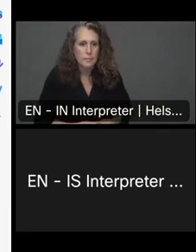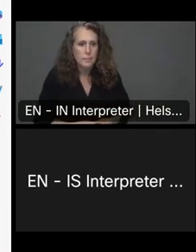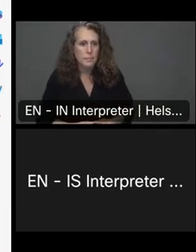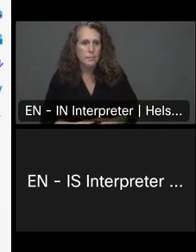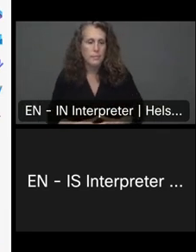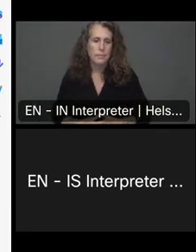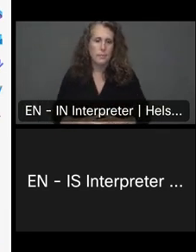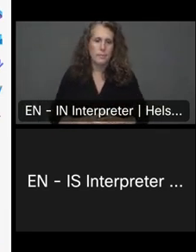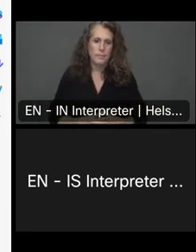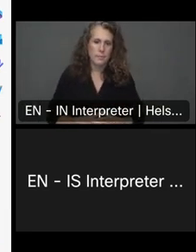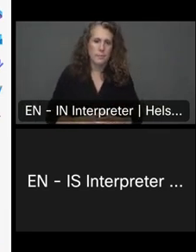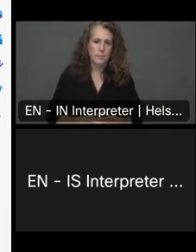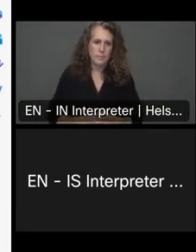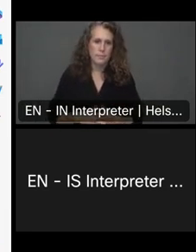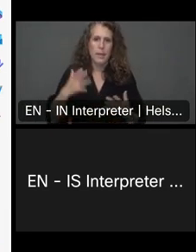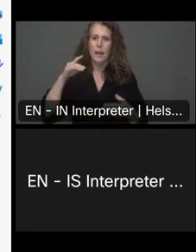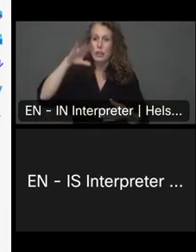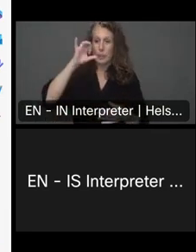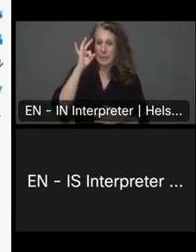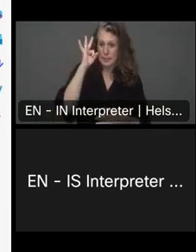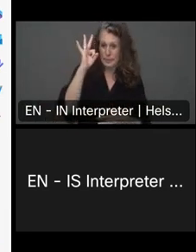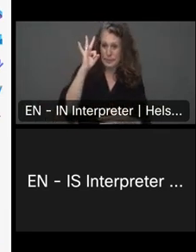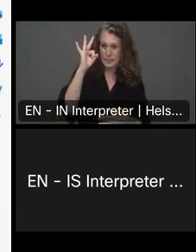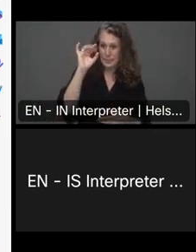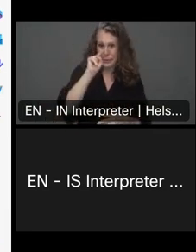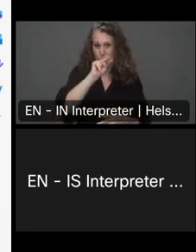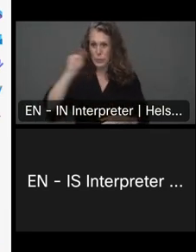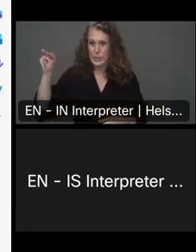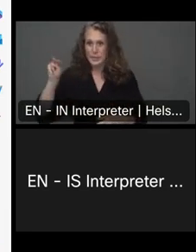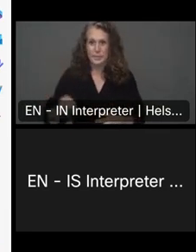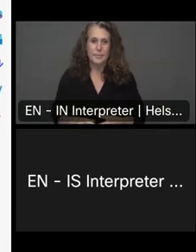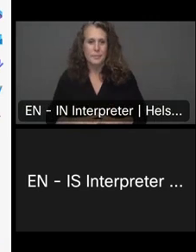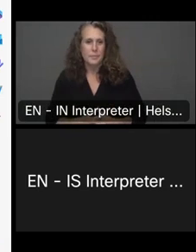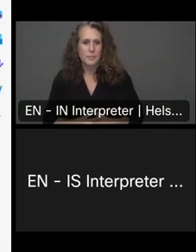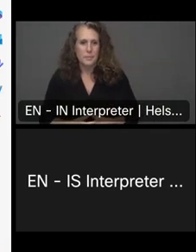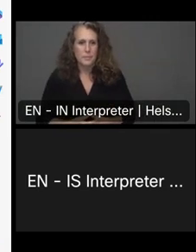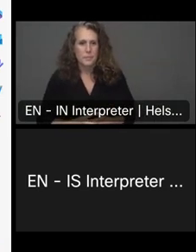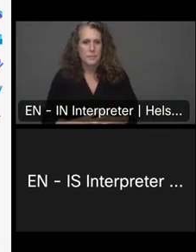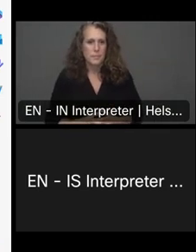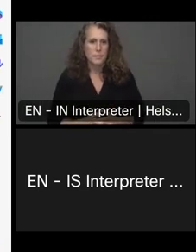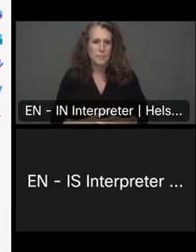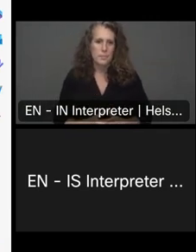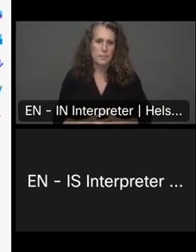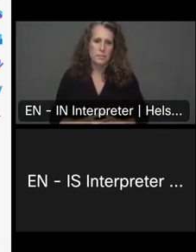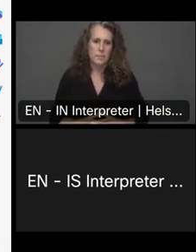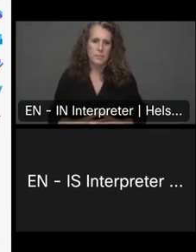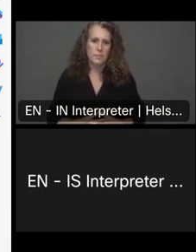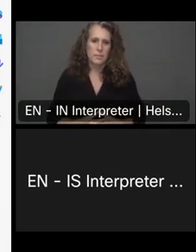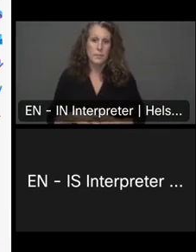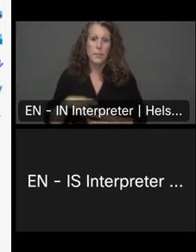exchange, and they both note the proto-Zipfian character of Müller's reference to shorter, the